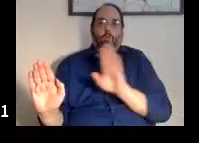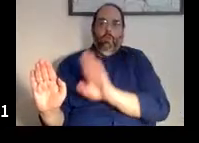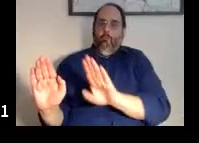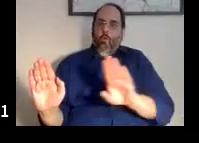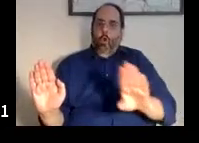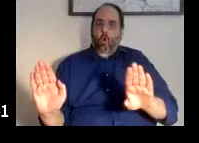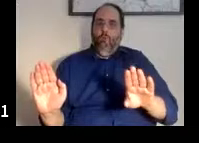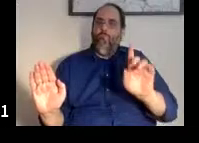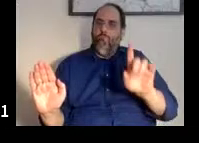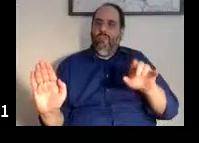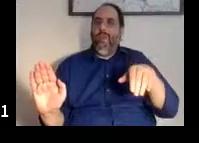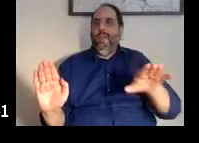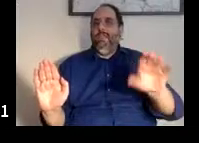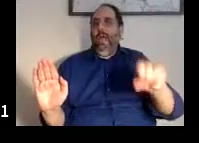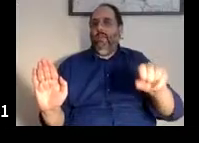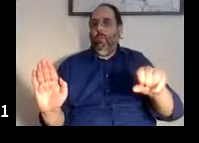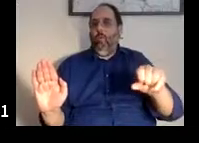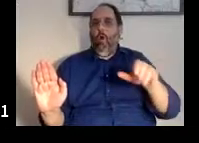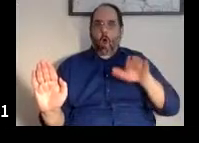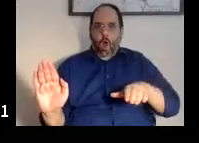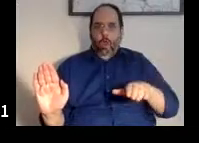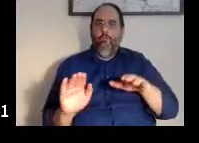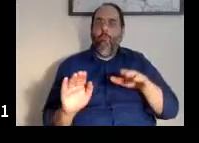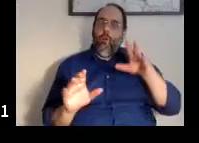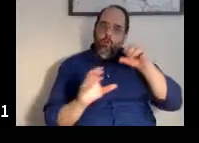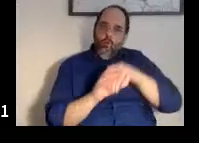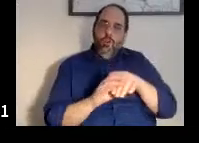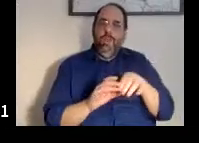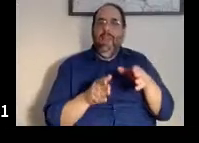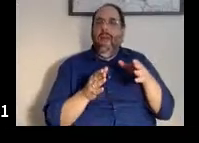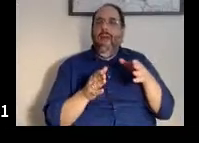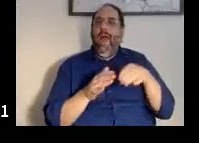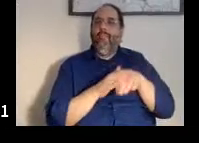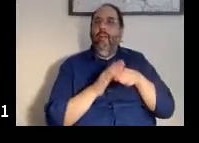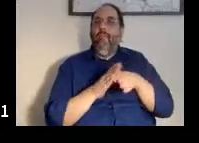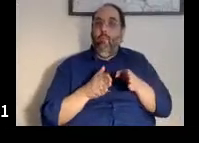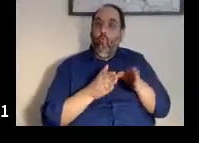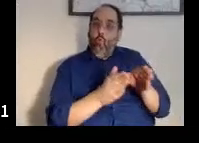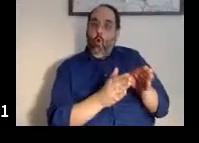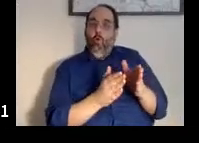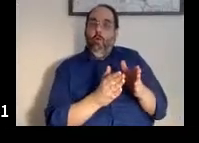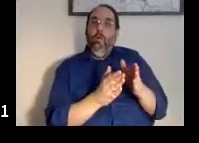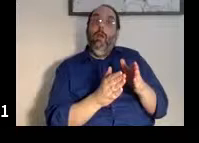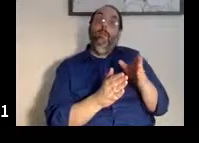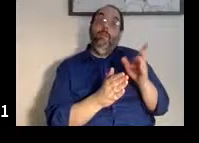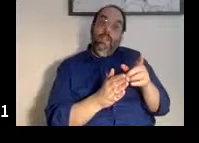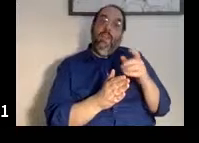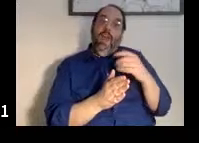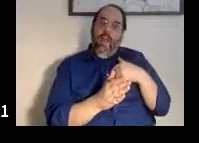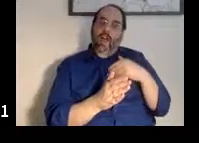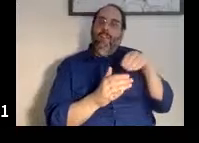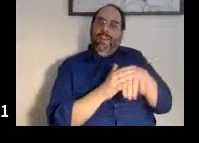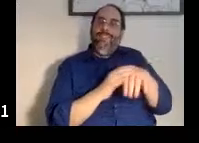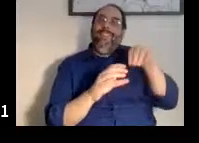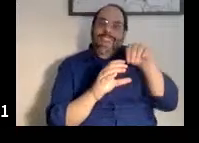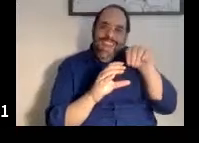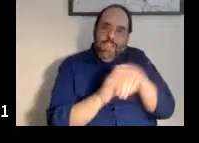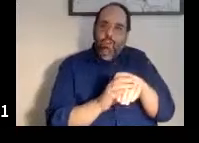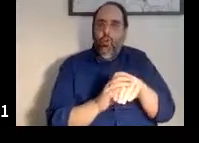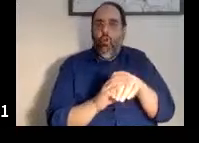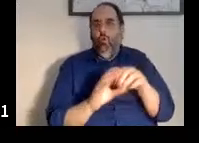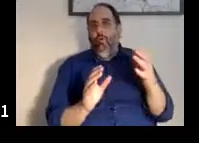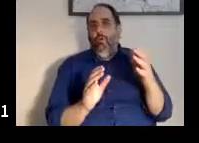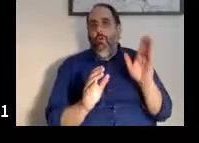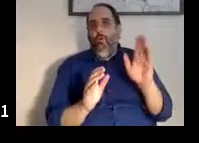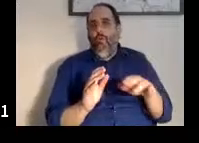on this accessible route and facilitate access into it. And that's where the real challenge